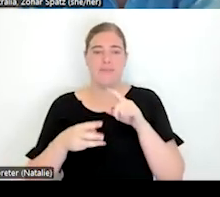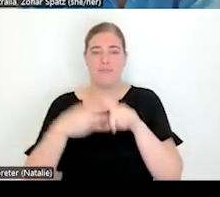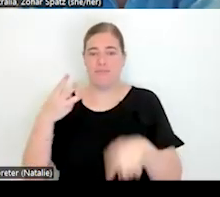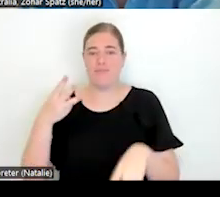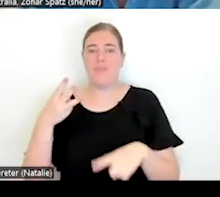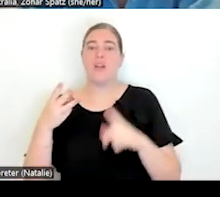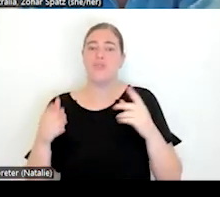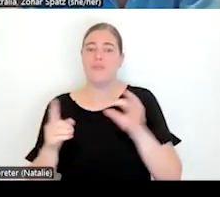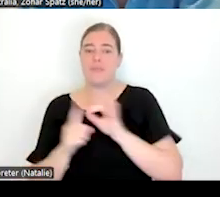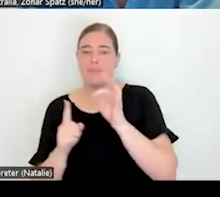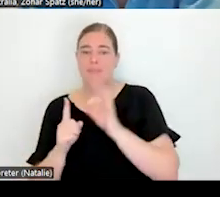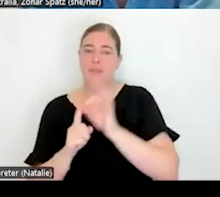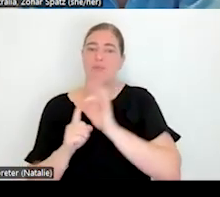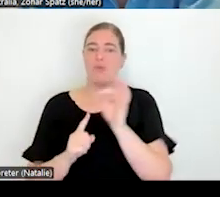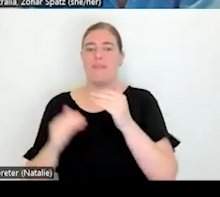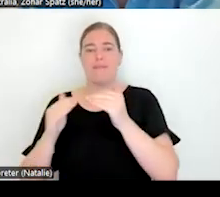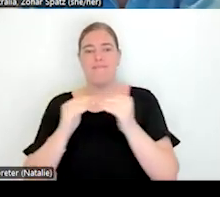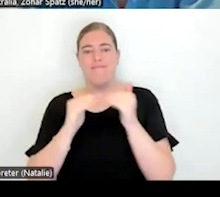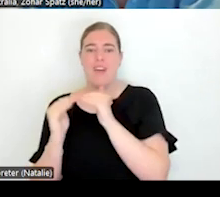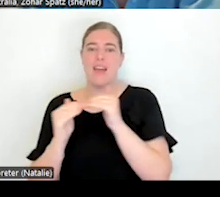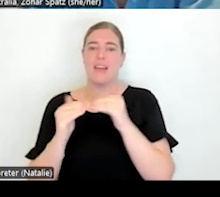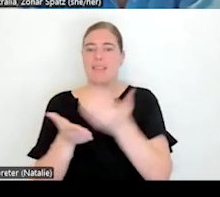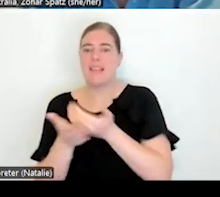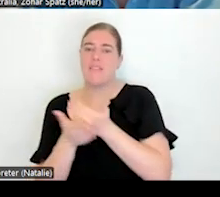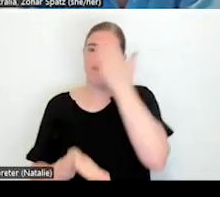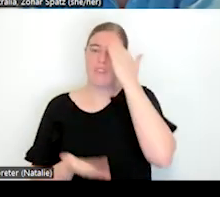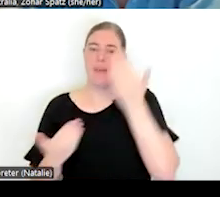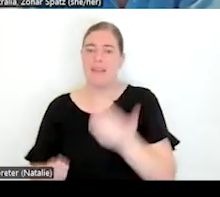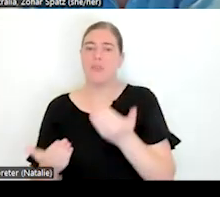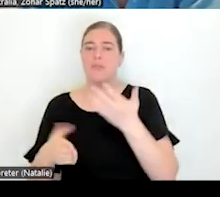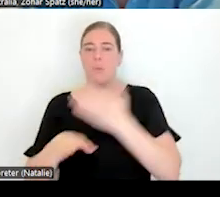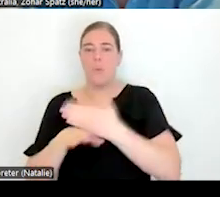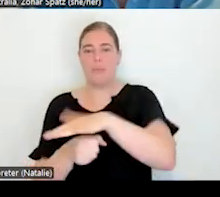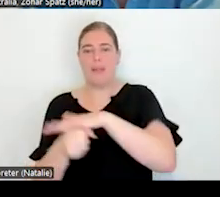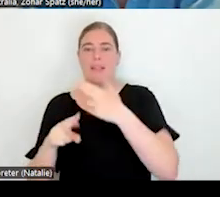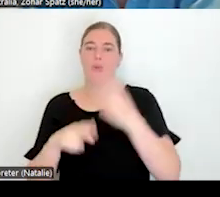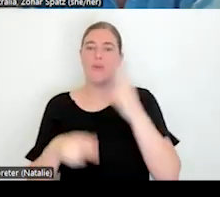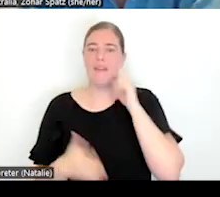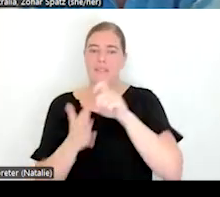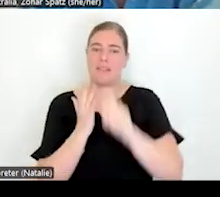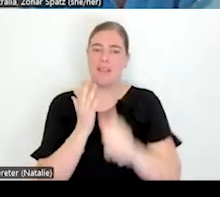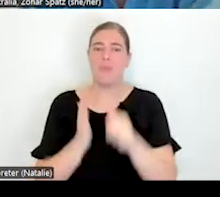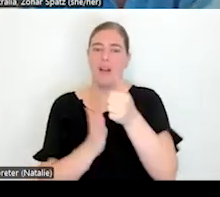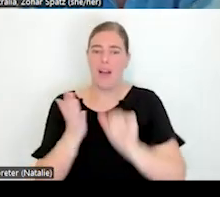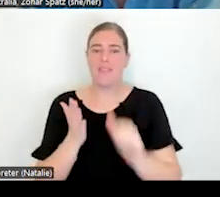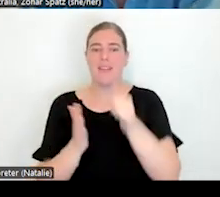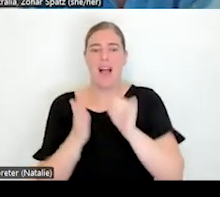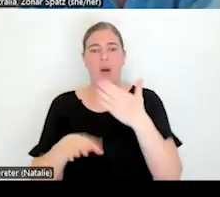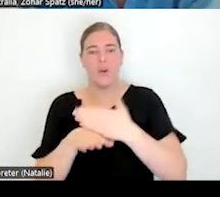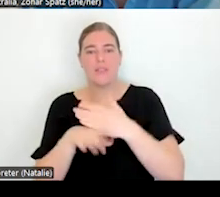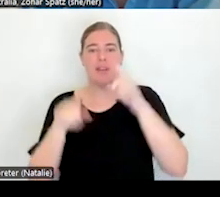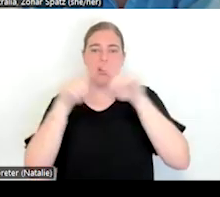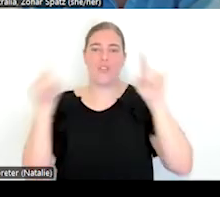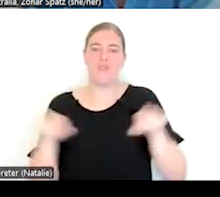disabled artists, arts workers, screen practitioners, and game makers, to promote accessible